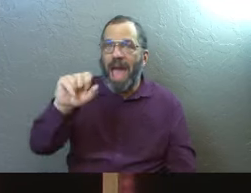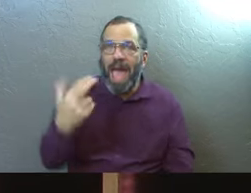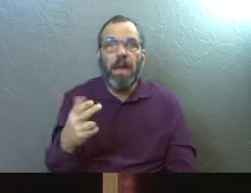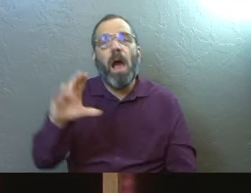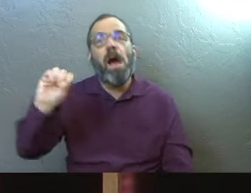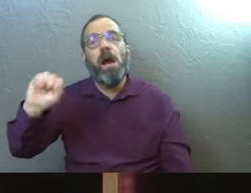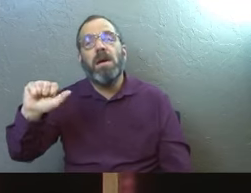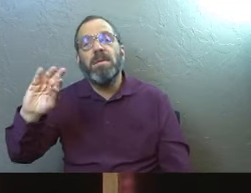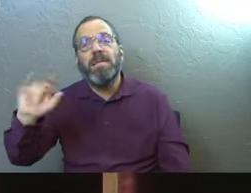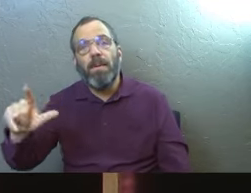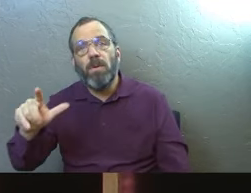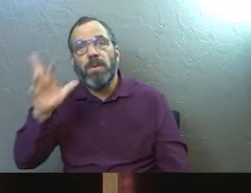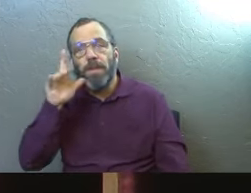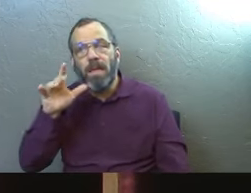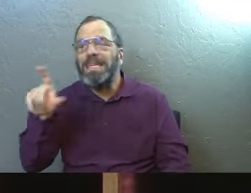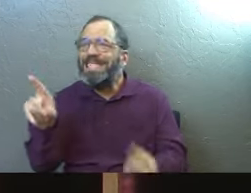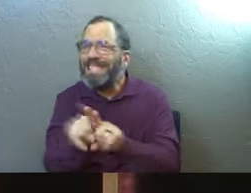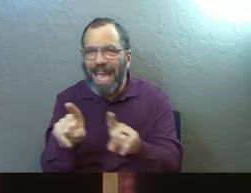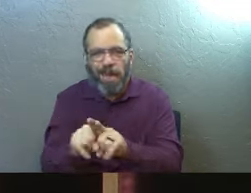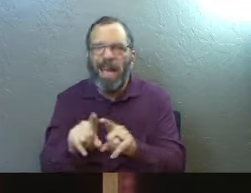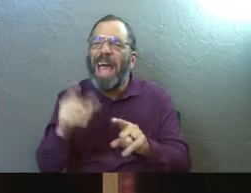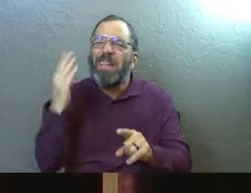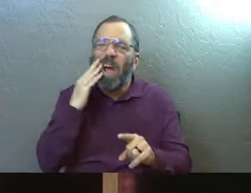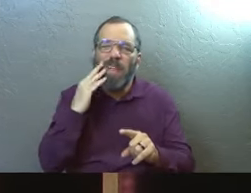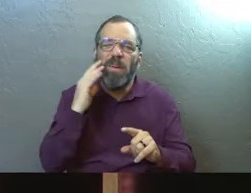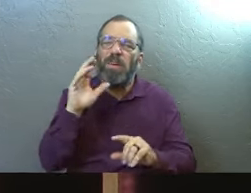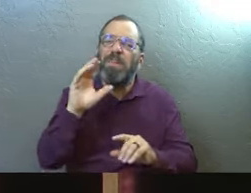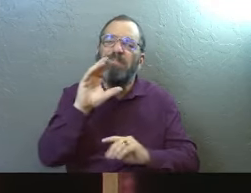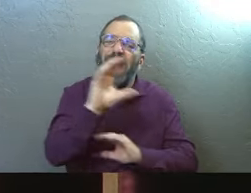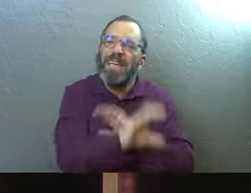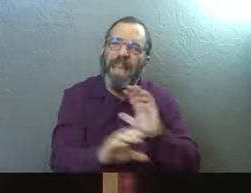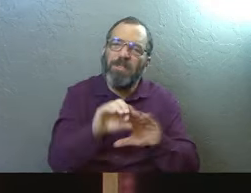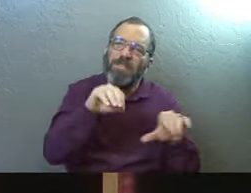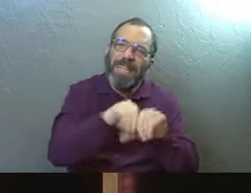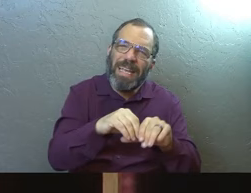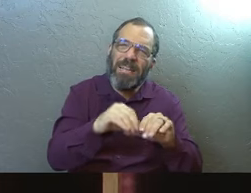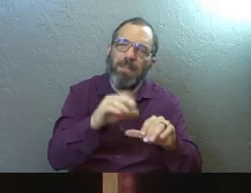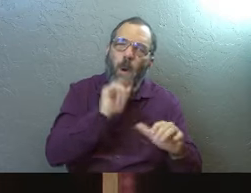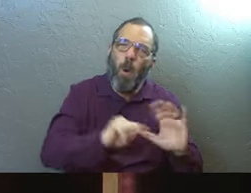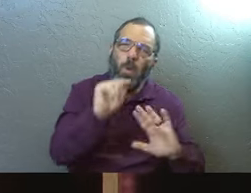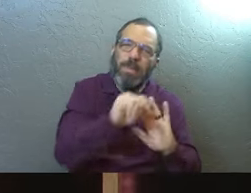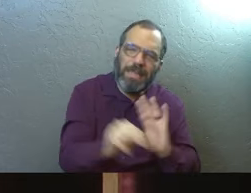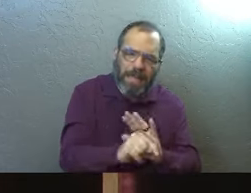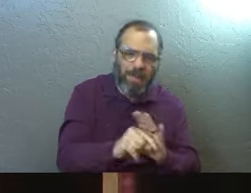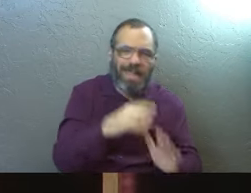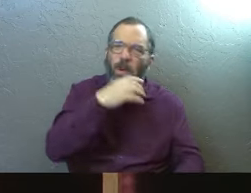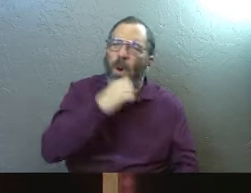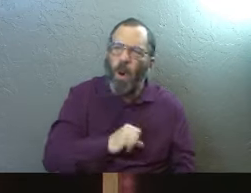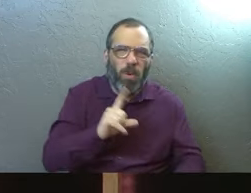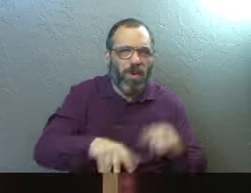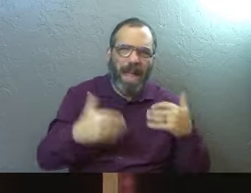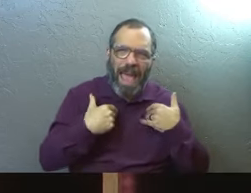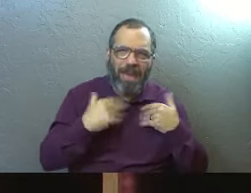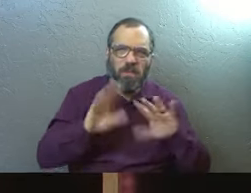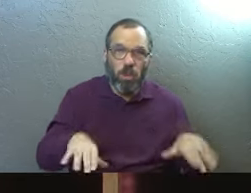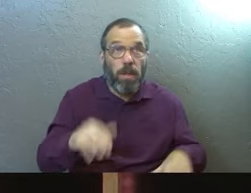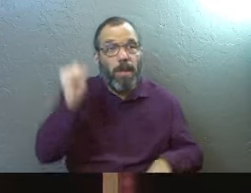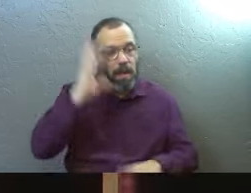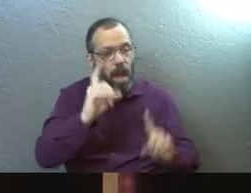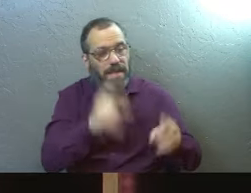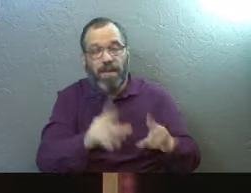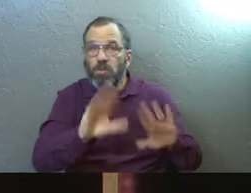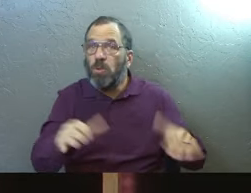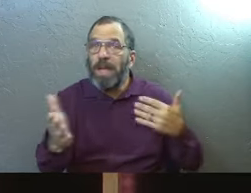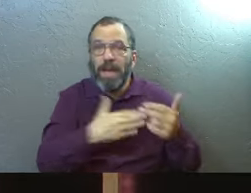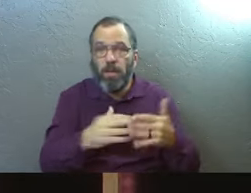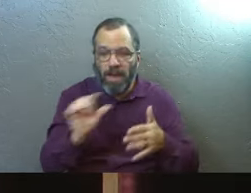Samuel's mother, was the same way. And there are other characters also that were beyond hope to have kids. And then God gave them kids